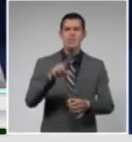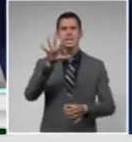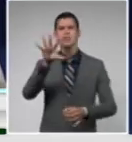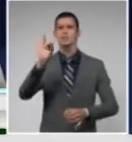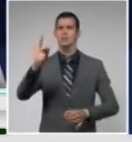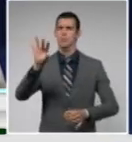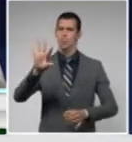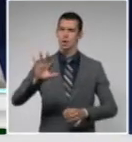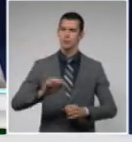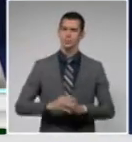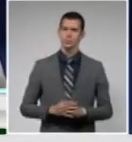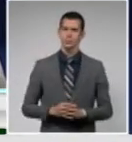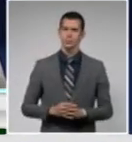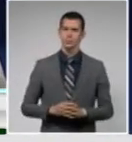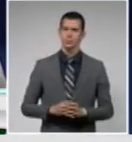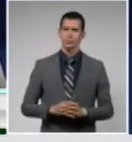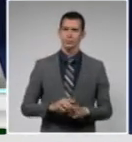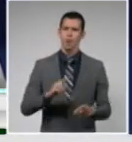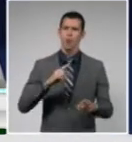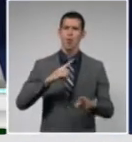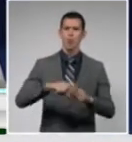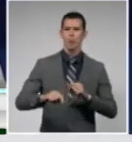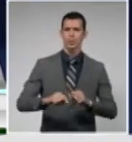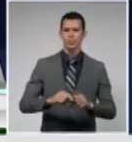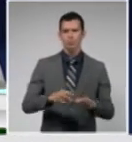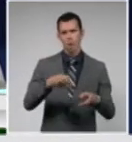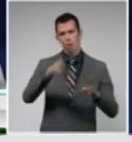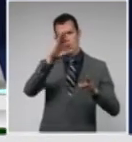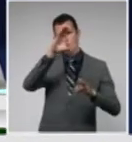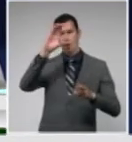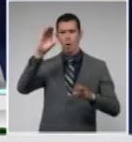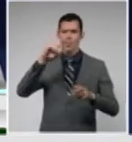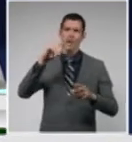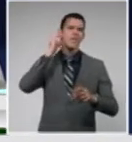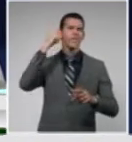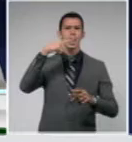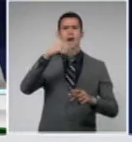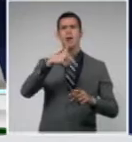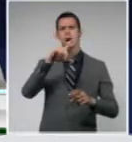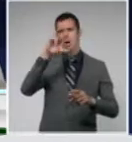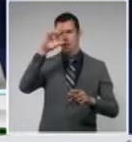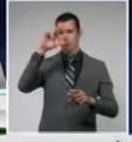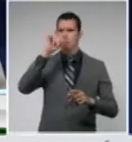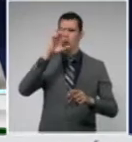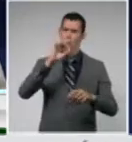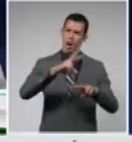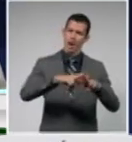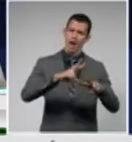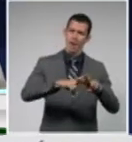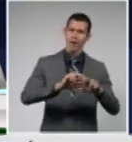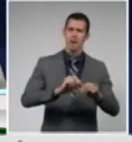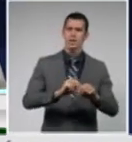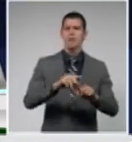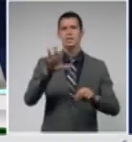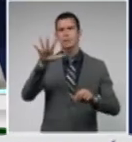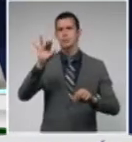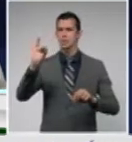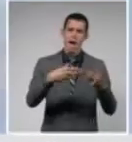229 in the National Center for Genetics, and 298 in the ICA laboratories.